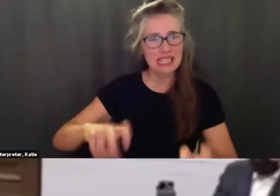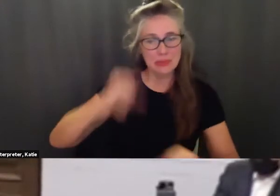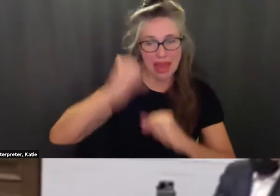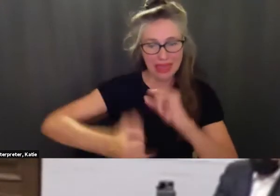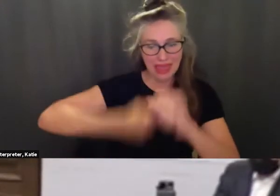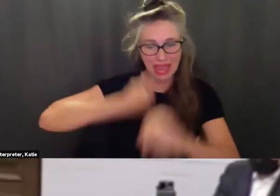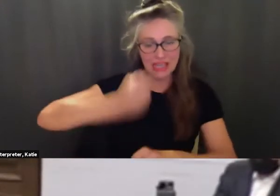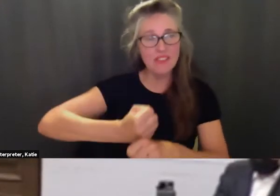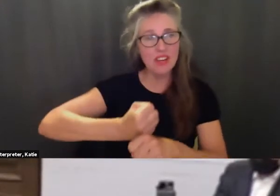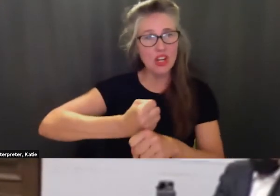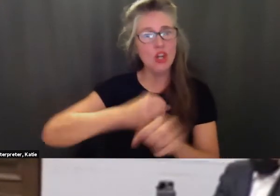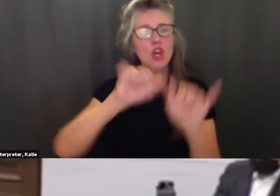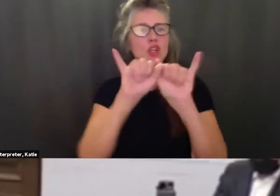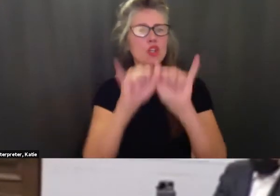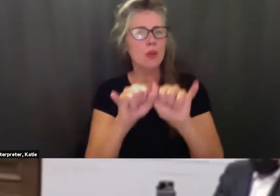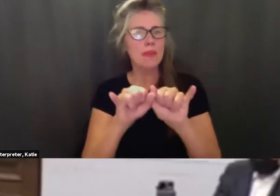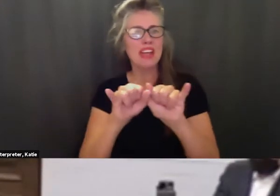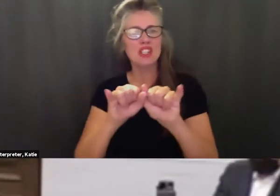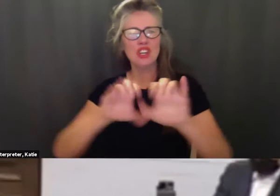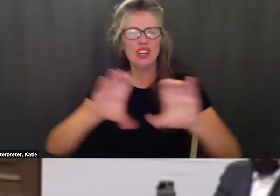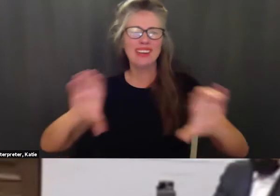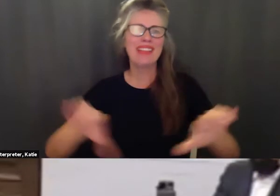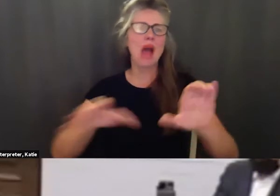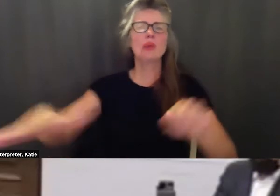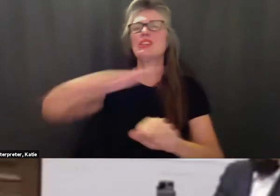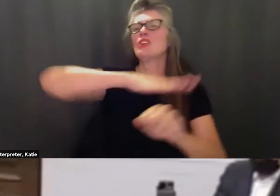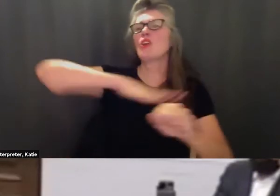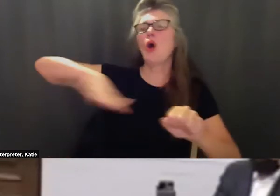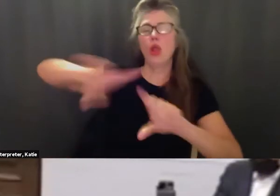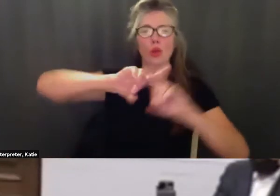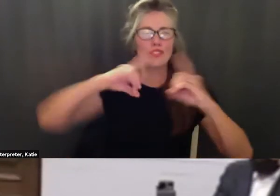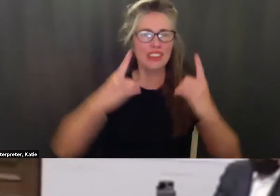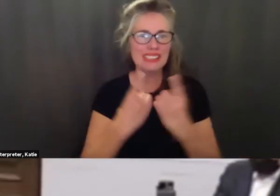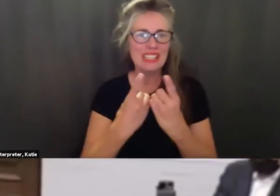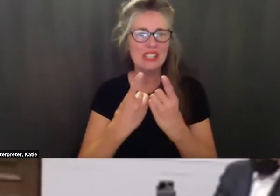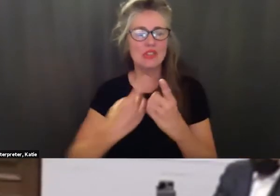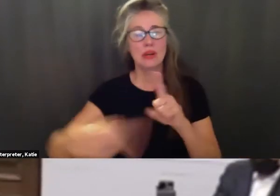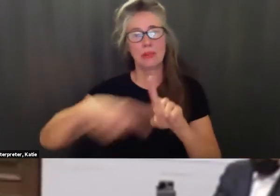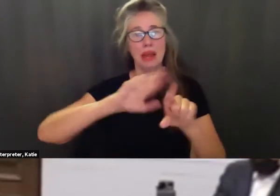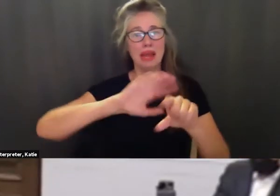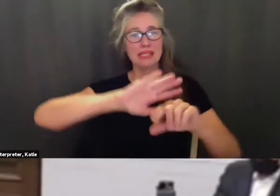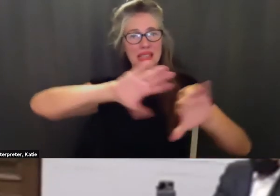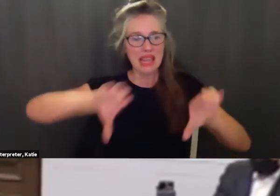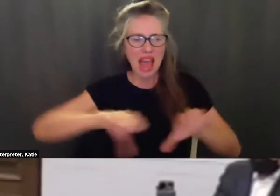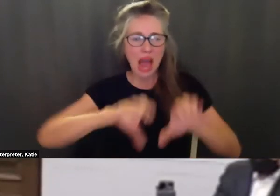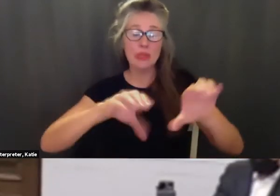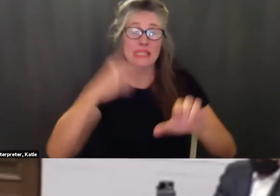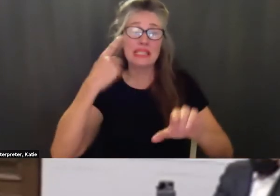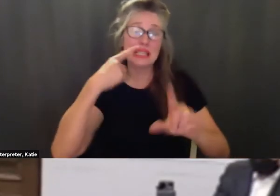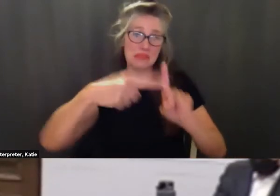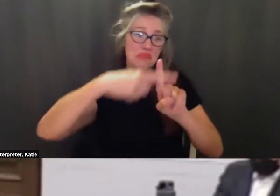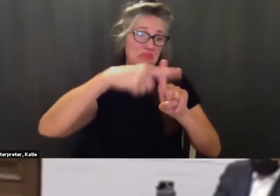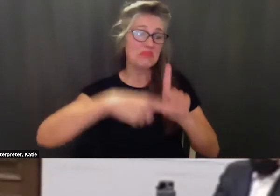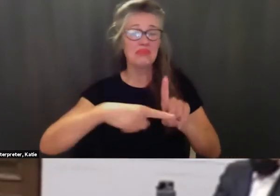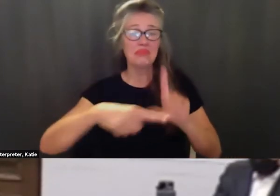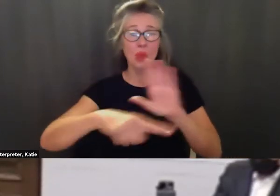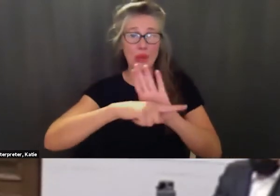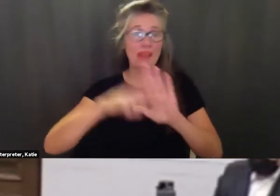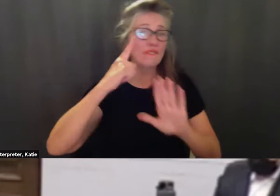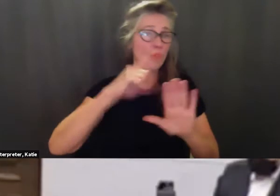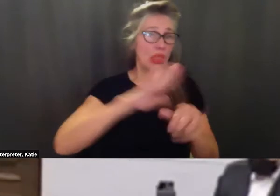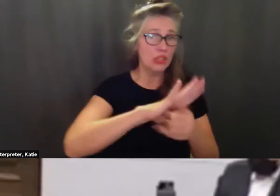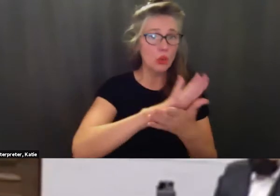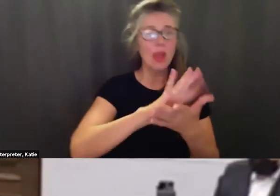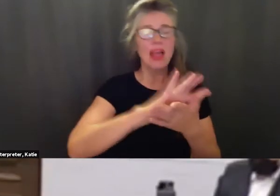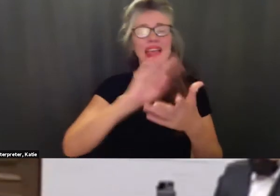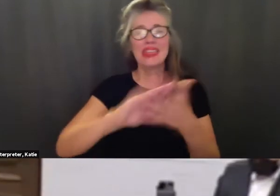to measure how we did as a district and as a school. The other measurements, as well as we do the survey,